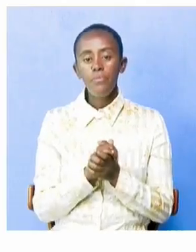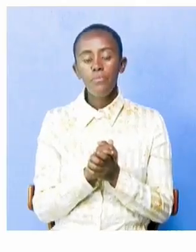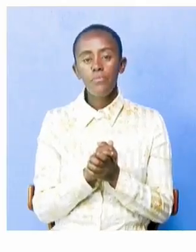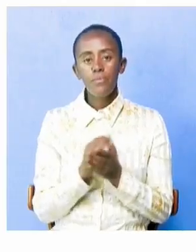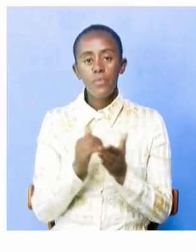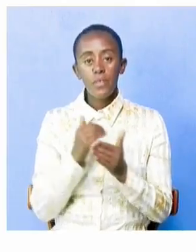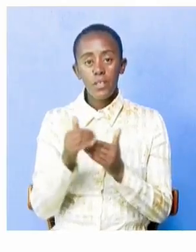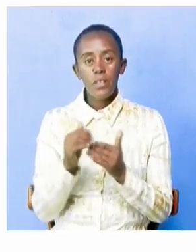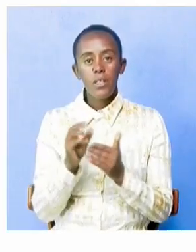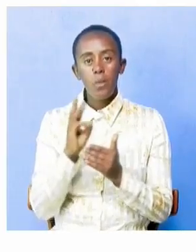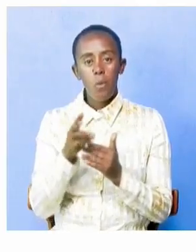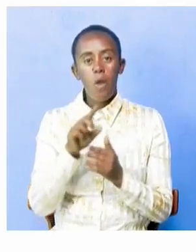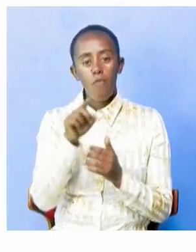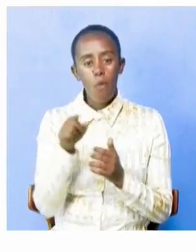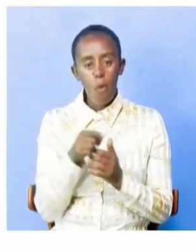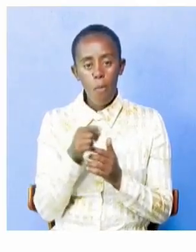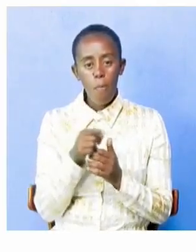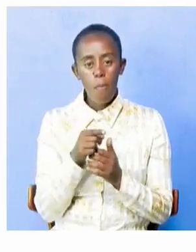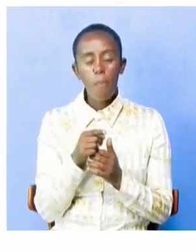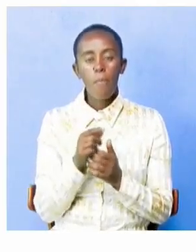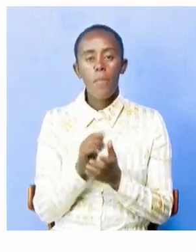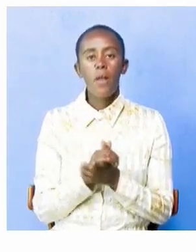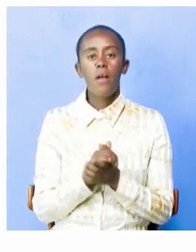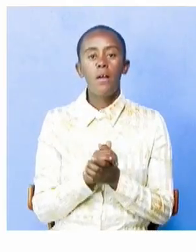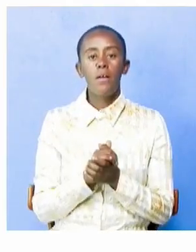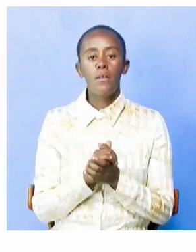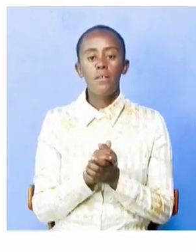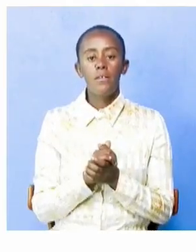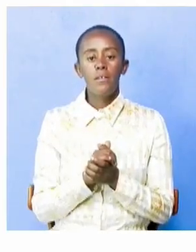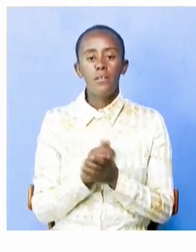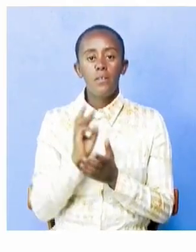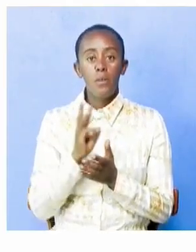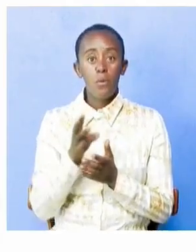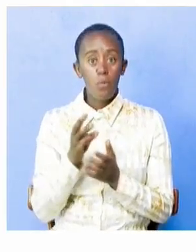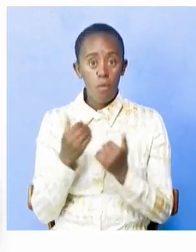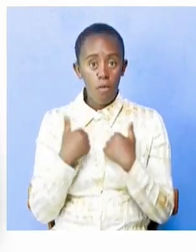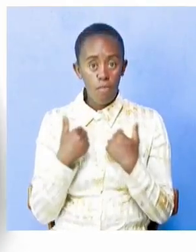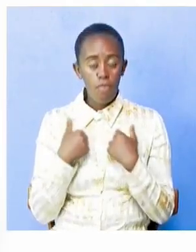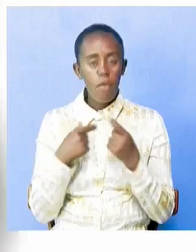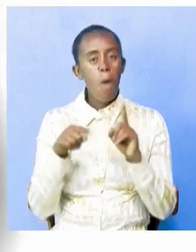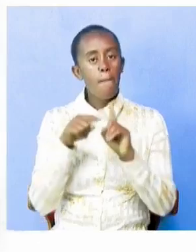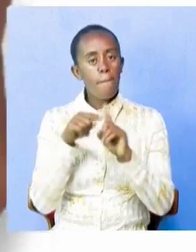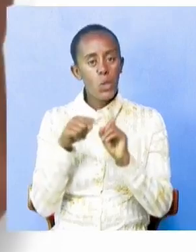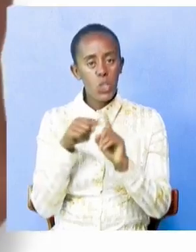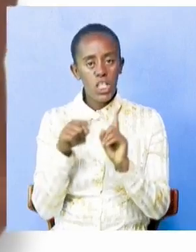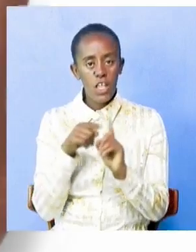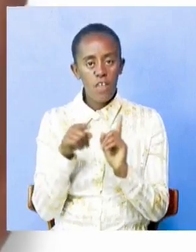and then we'll have a comma after the statement, and then we'll have what? A positive